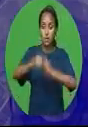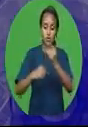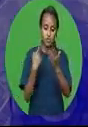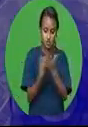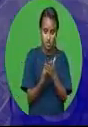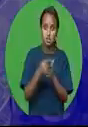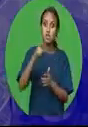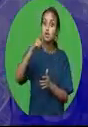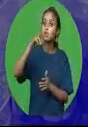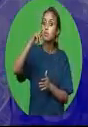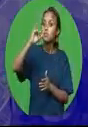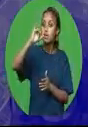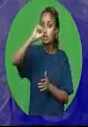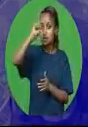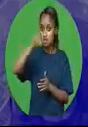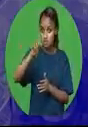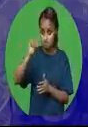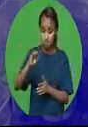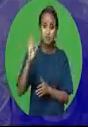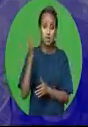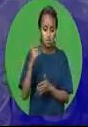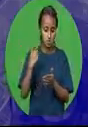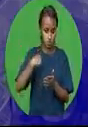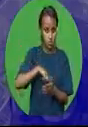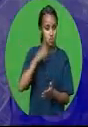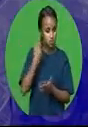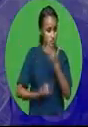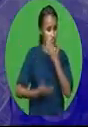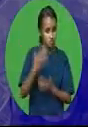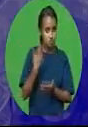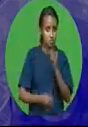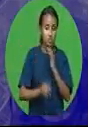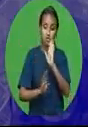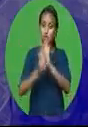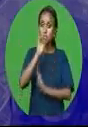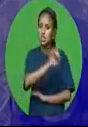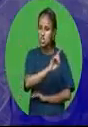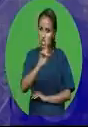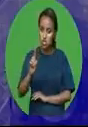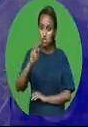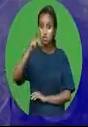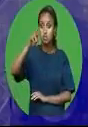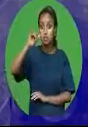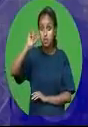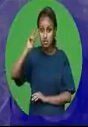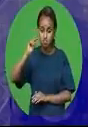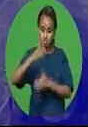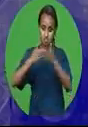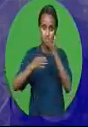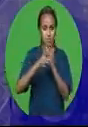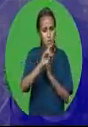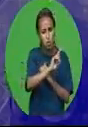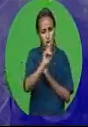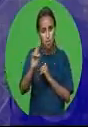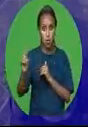these prism types. We'll discuss the development of each prism type one by one.